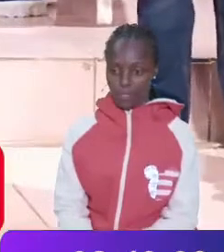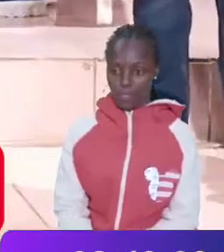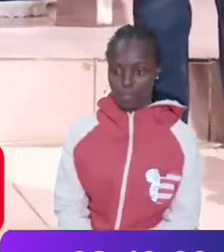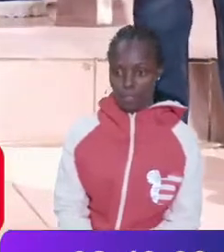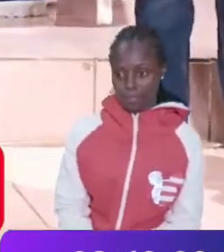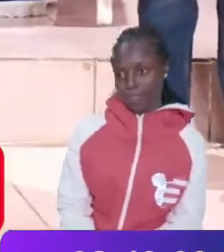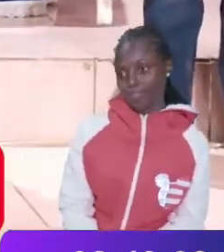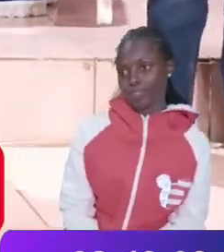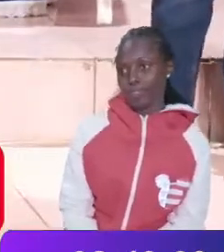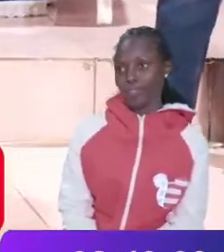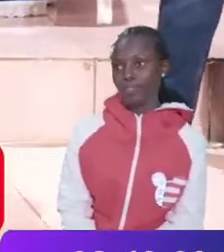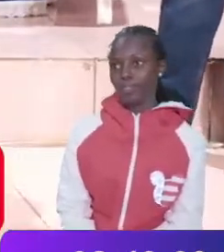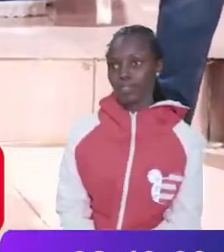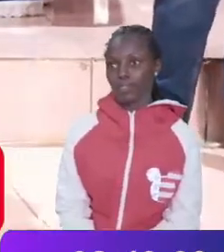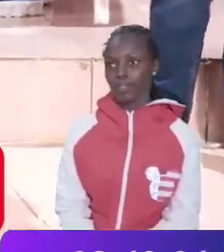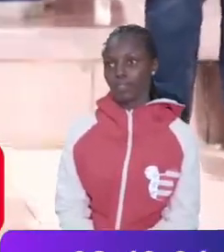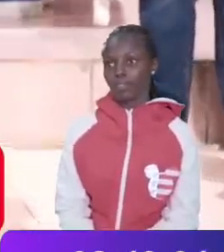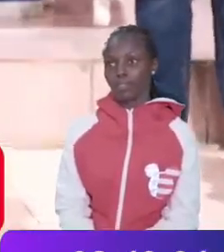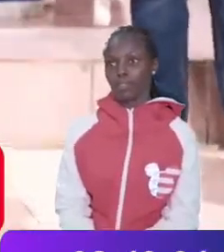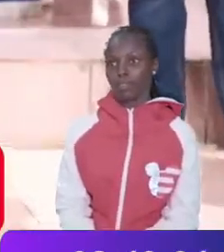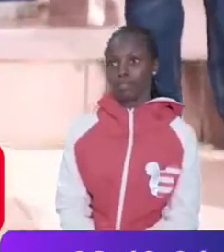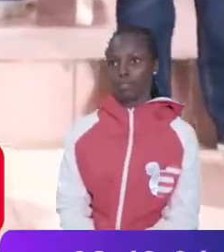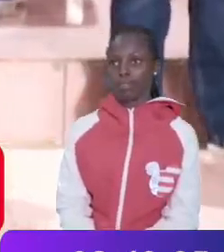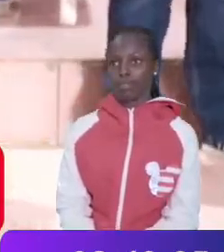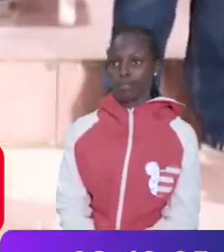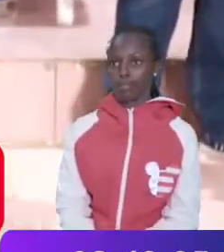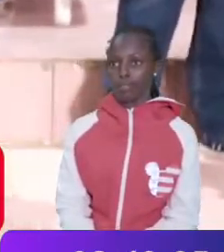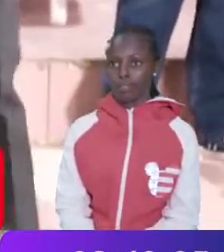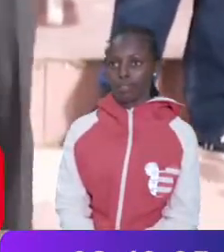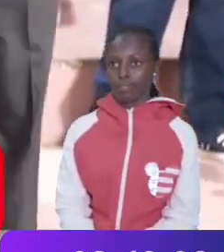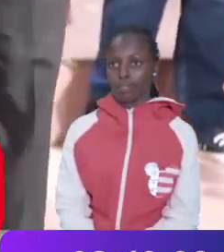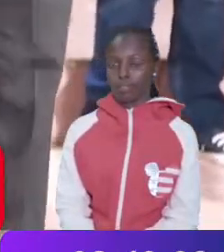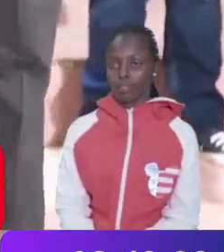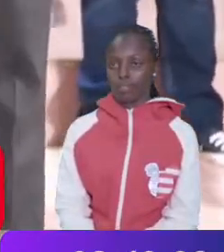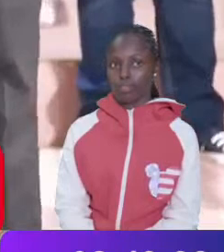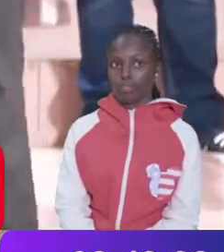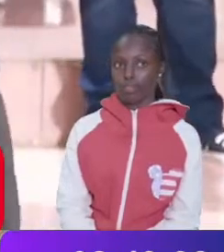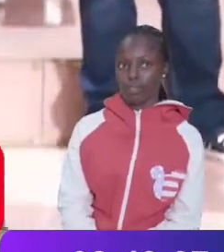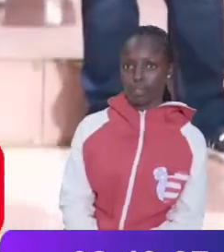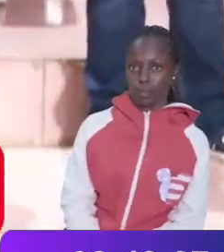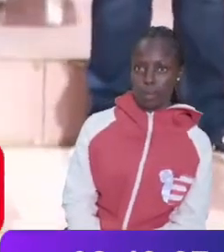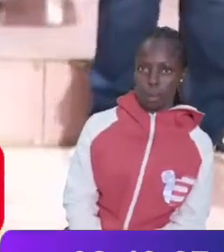we're not gonna rely on ourselves, Jehovah Lord, but we know that you're gonna make it for us, oh God, I'm on my